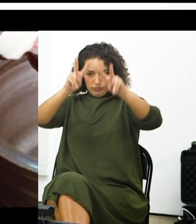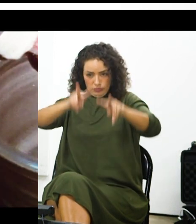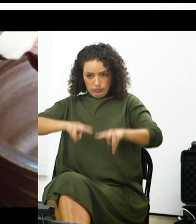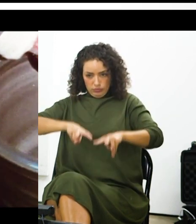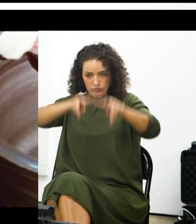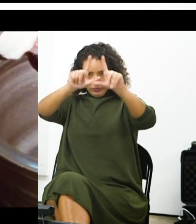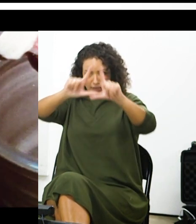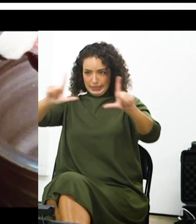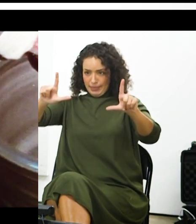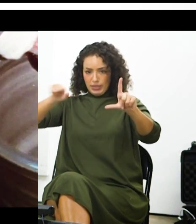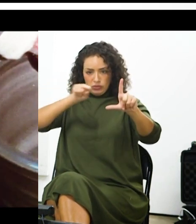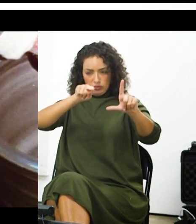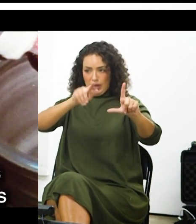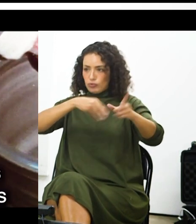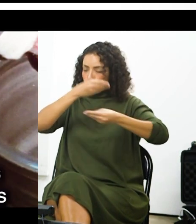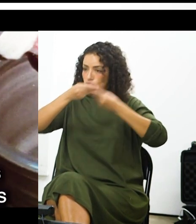image.